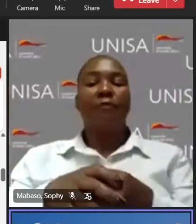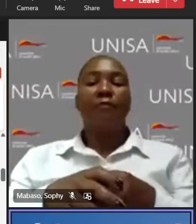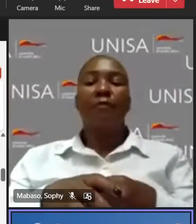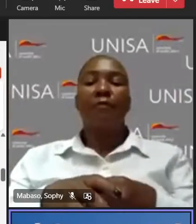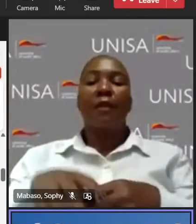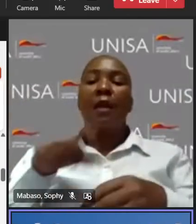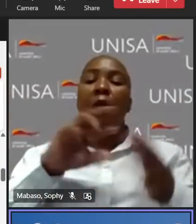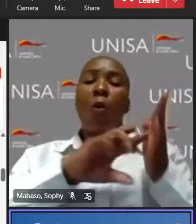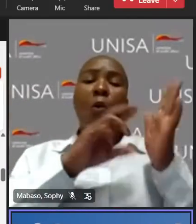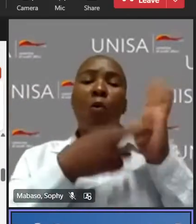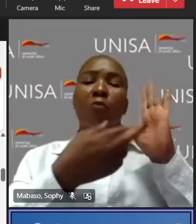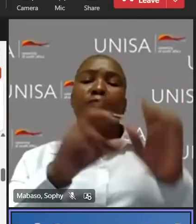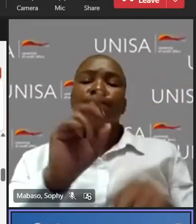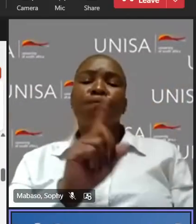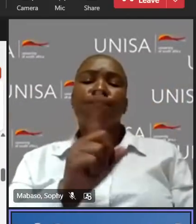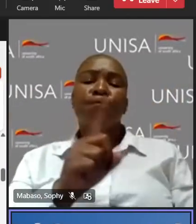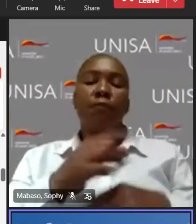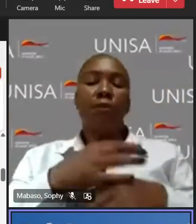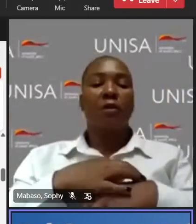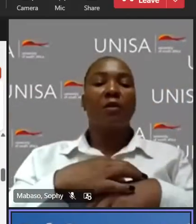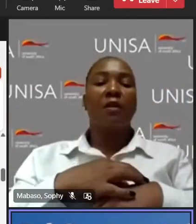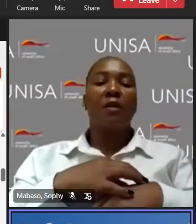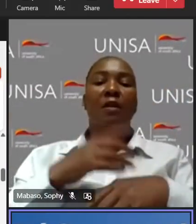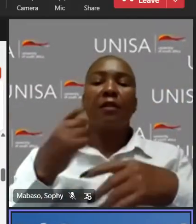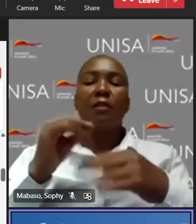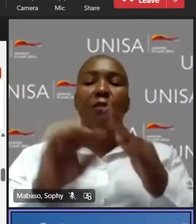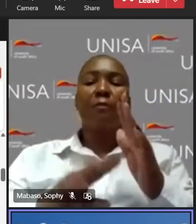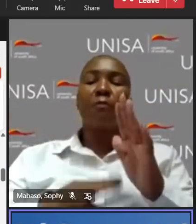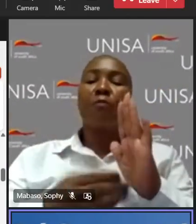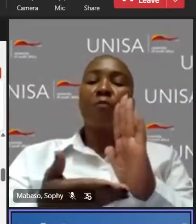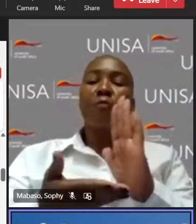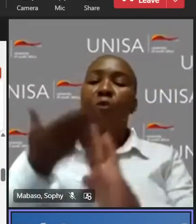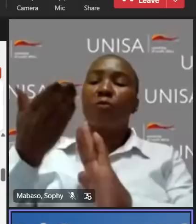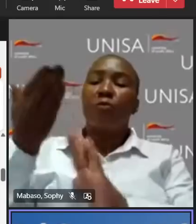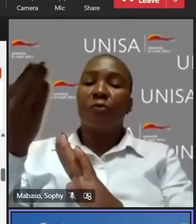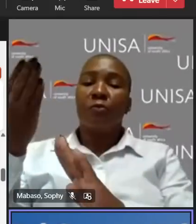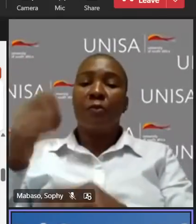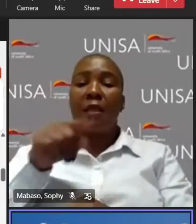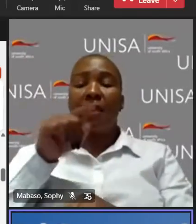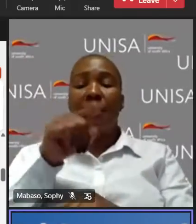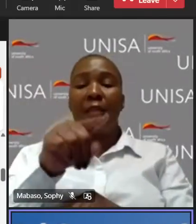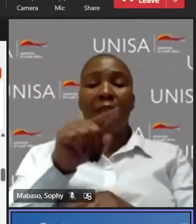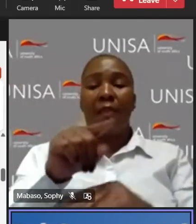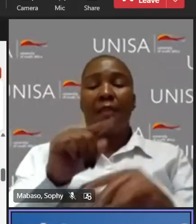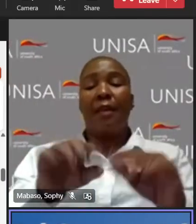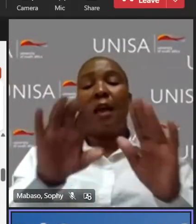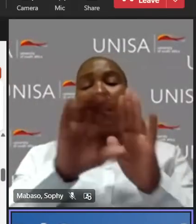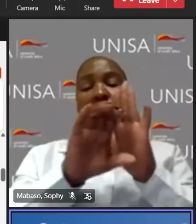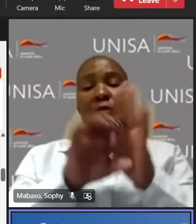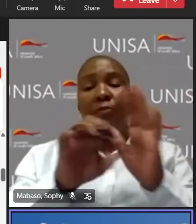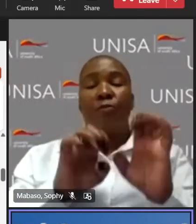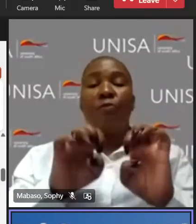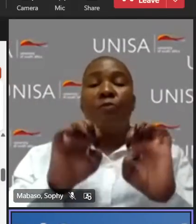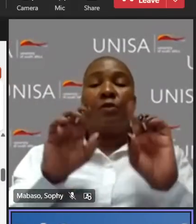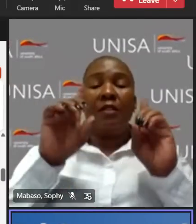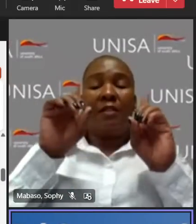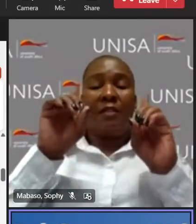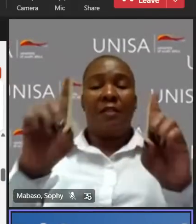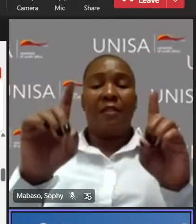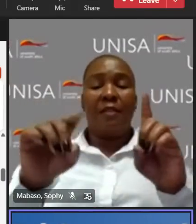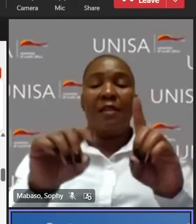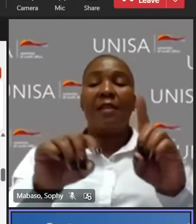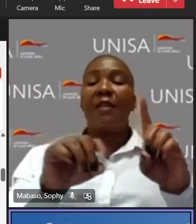role? Our role is to promote co-curriculum activities to students that's